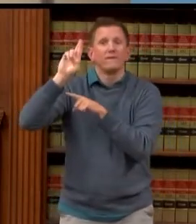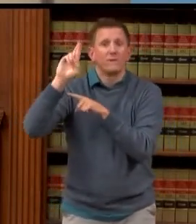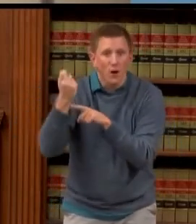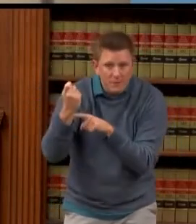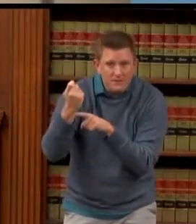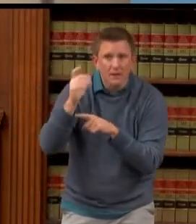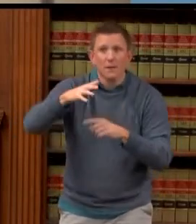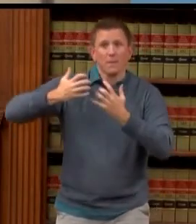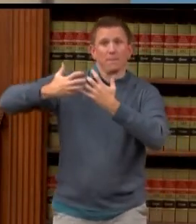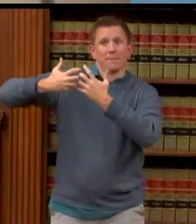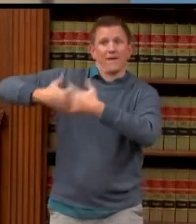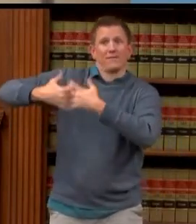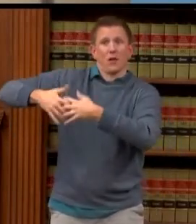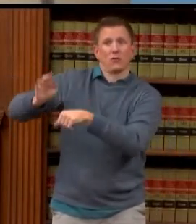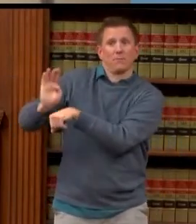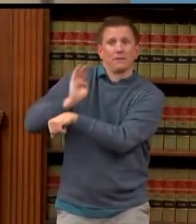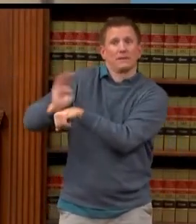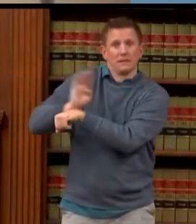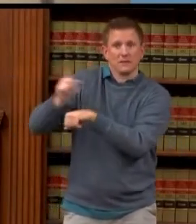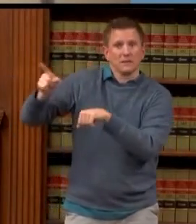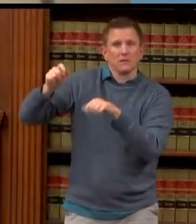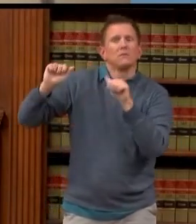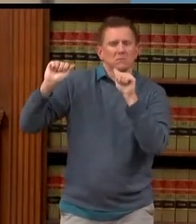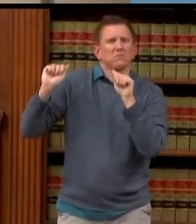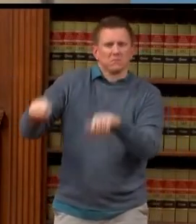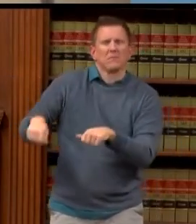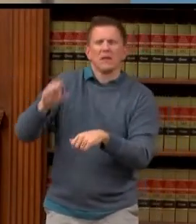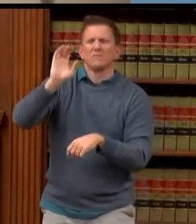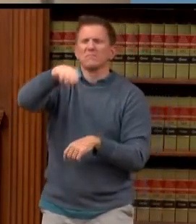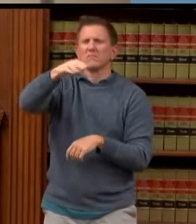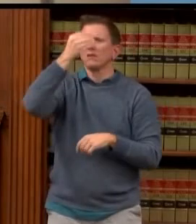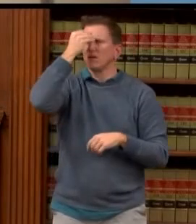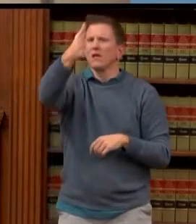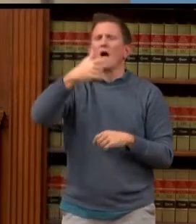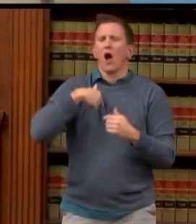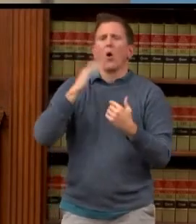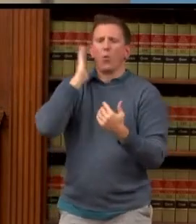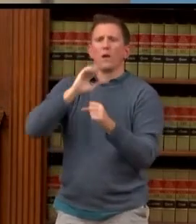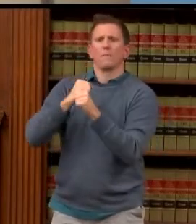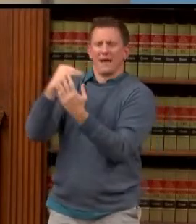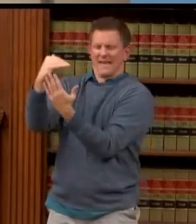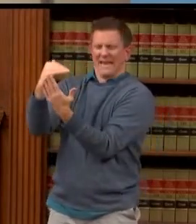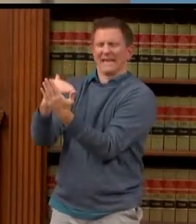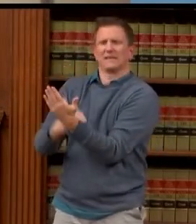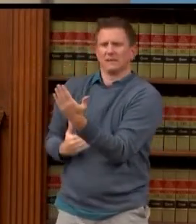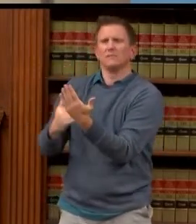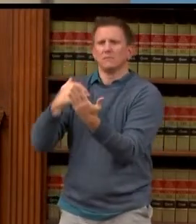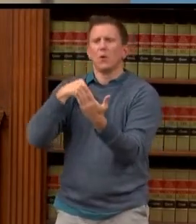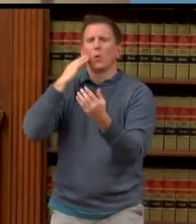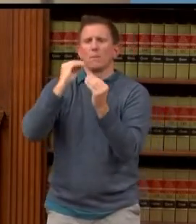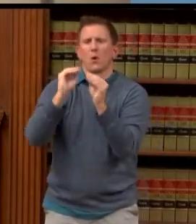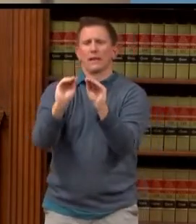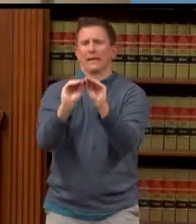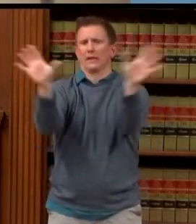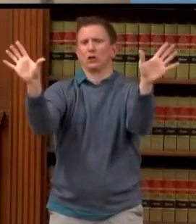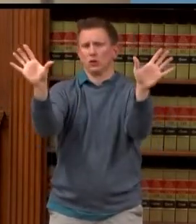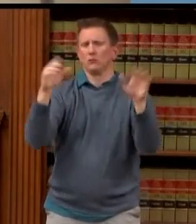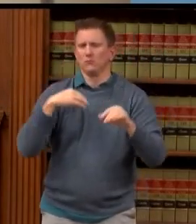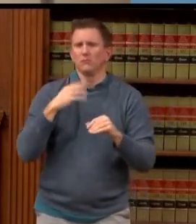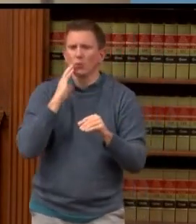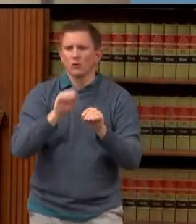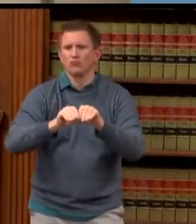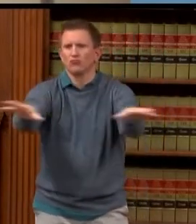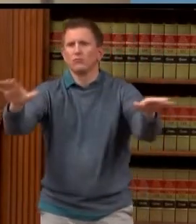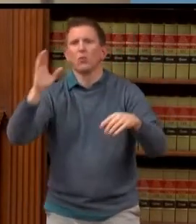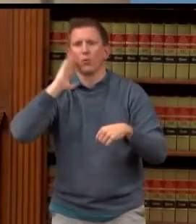We're going to put something out, an FAQ here soon, and more information on that, and that will be detailed on our website as well.